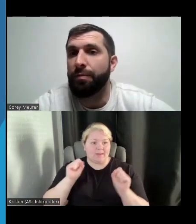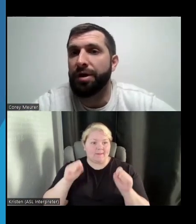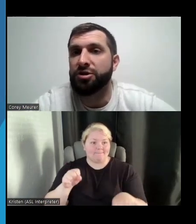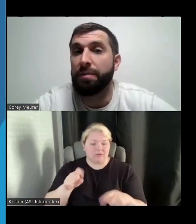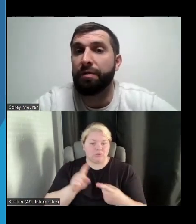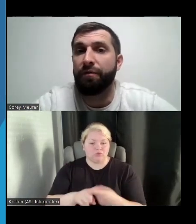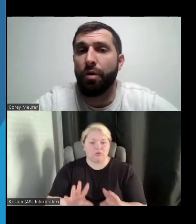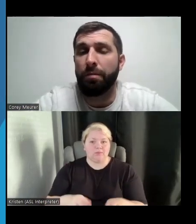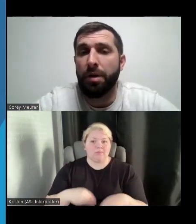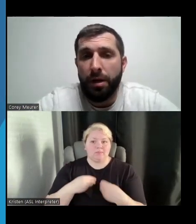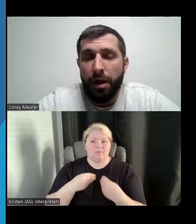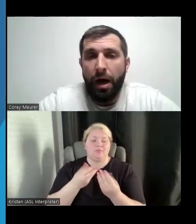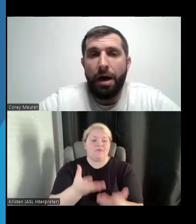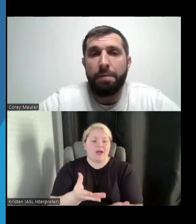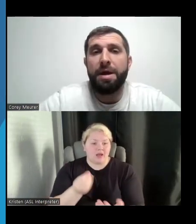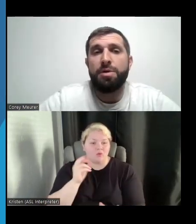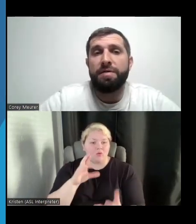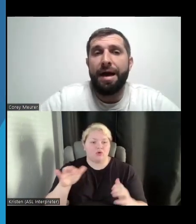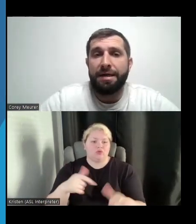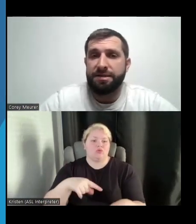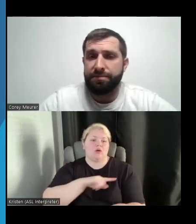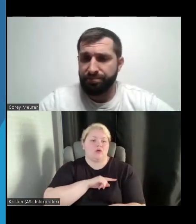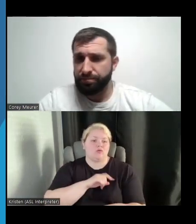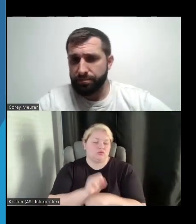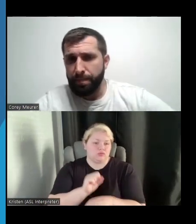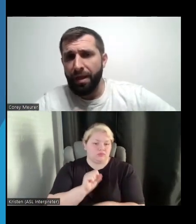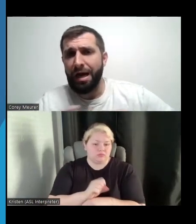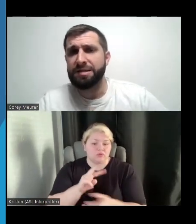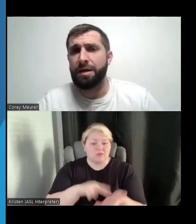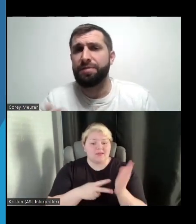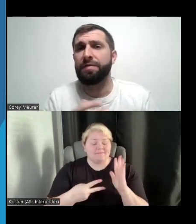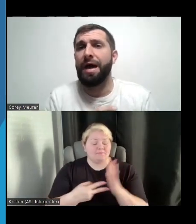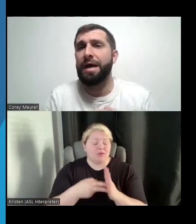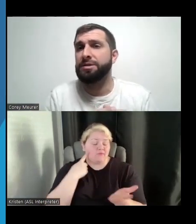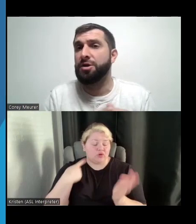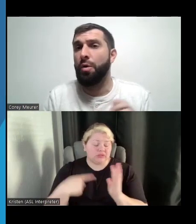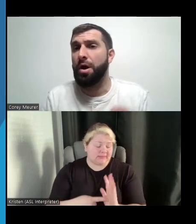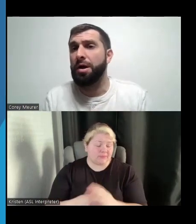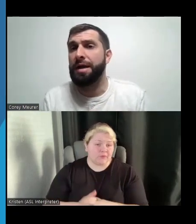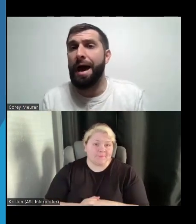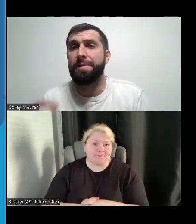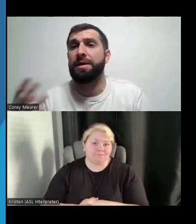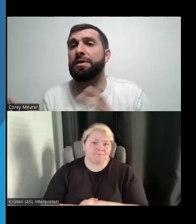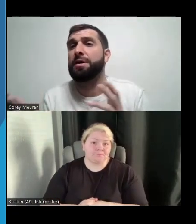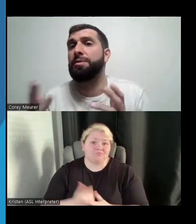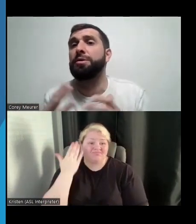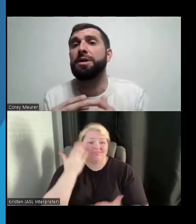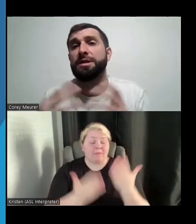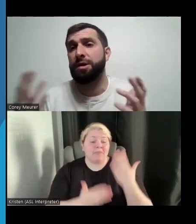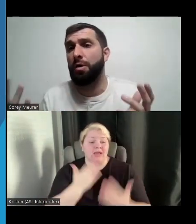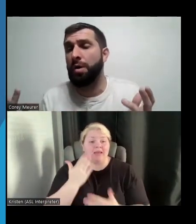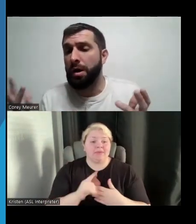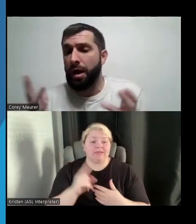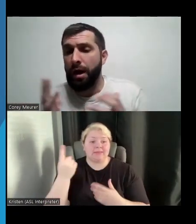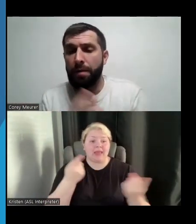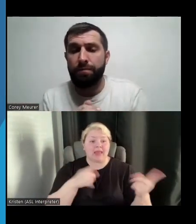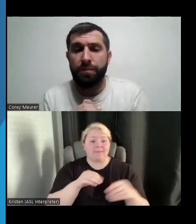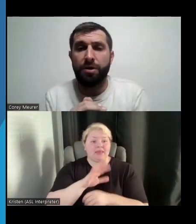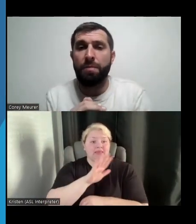job in some way, shape, or form. Maybe that's something that is going on and happening in the community.